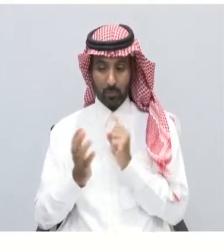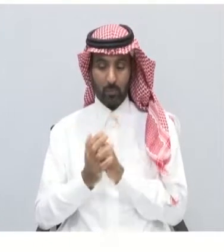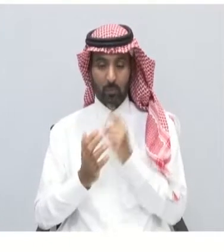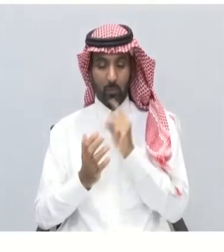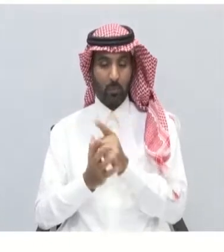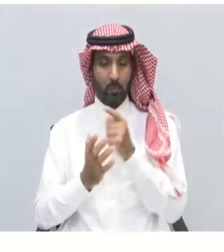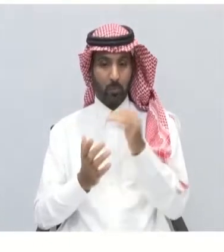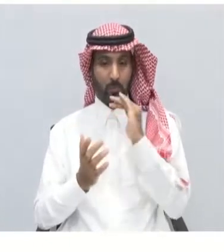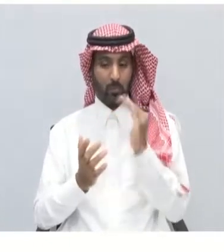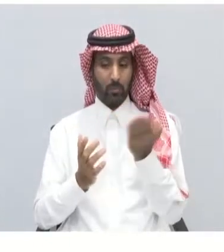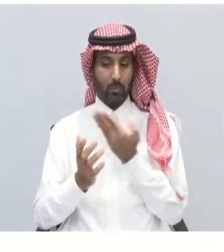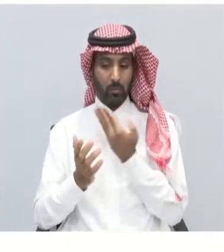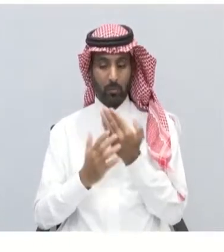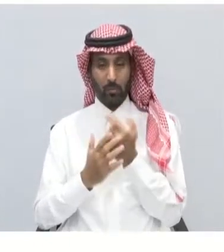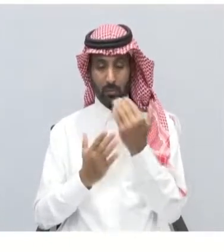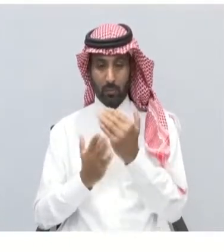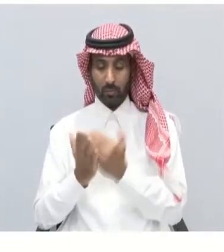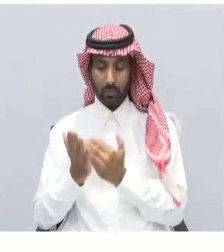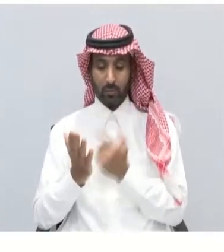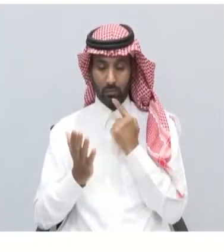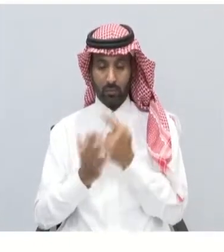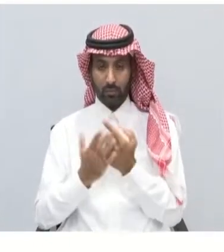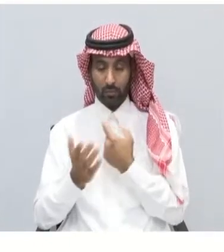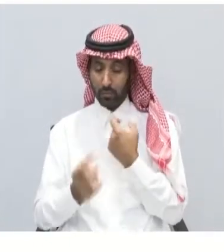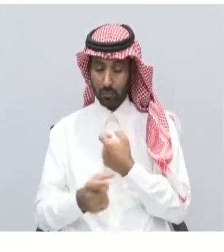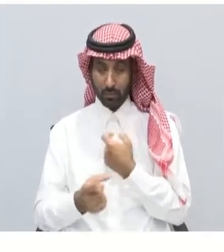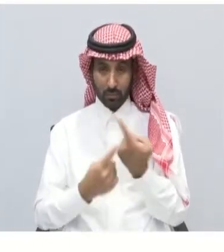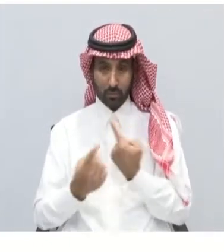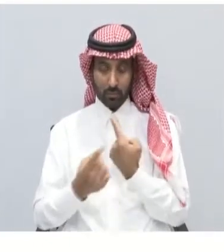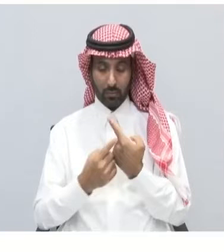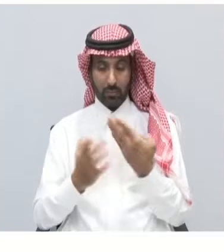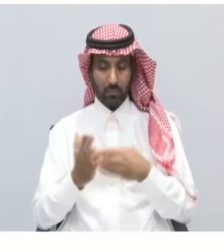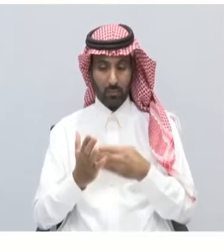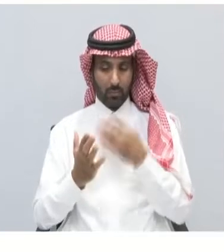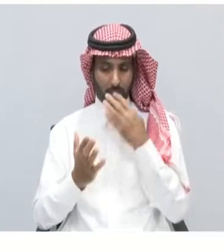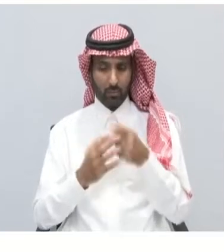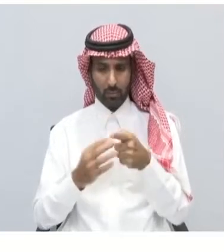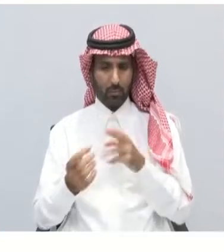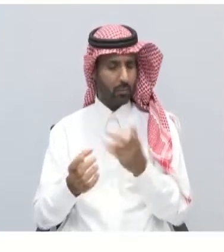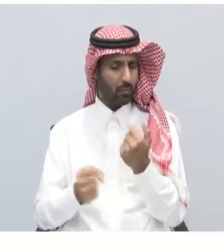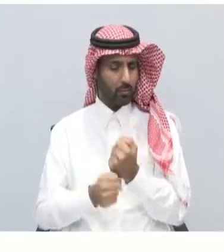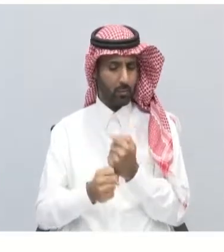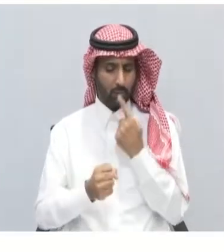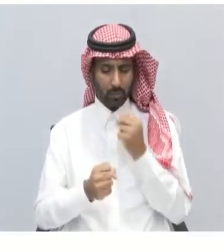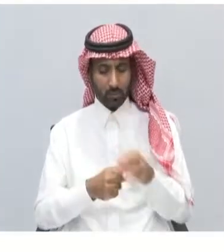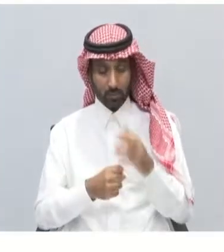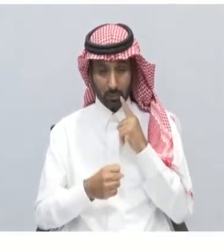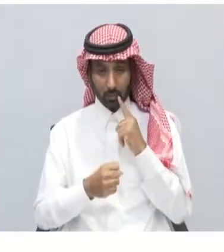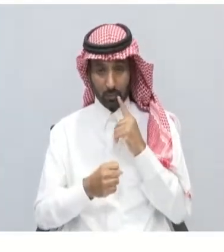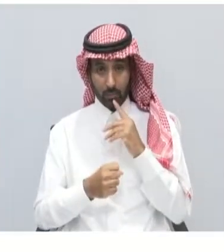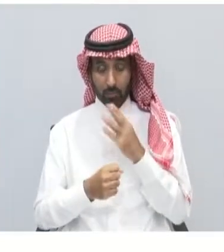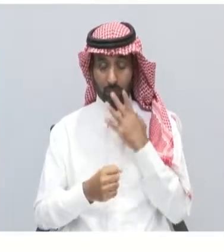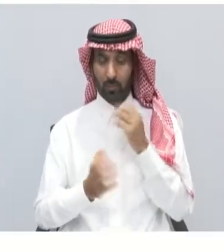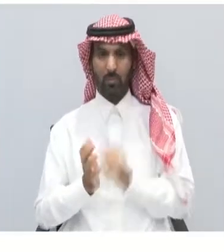answer questions related to the text, interview college students to find what they miss about